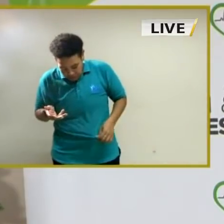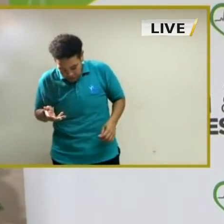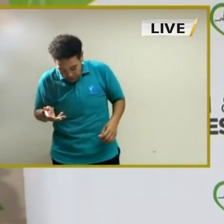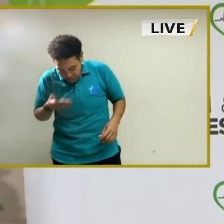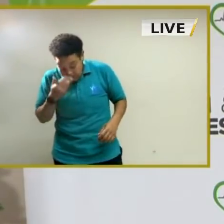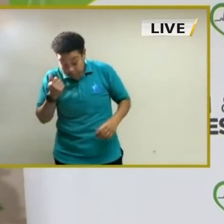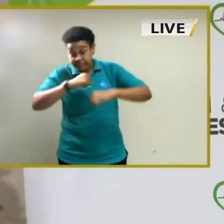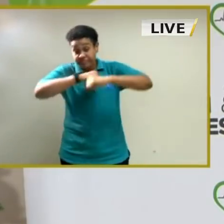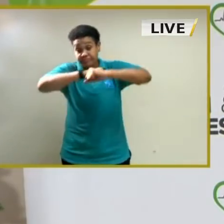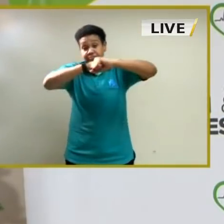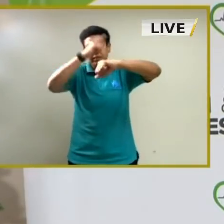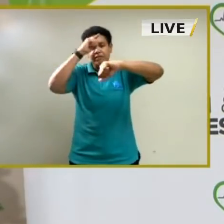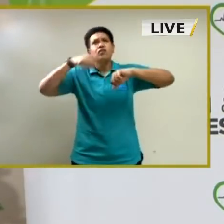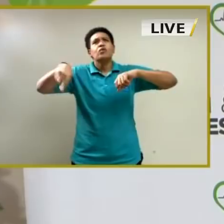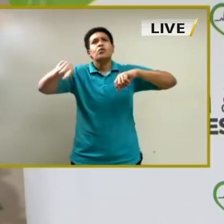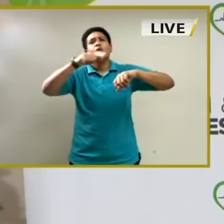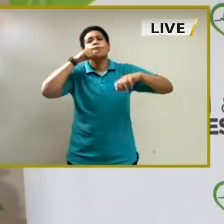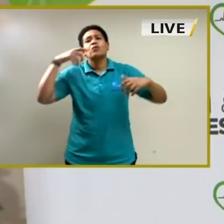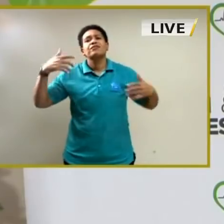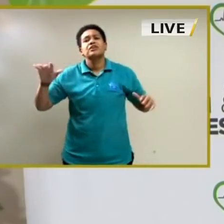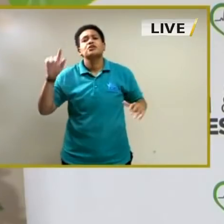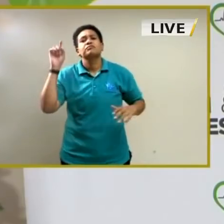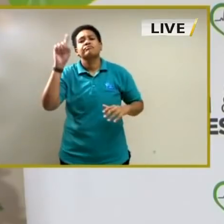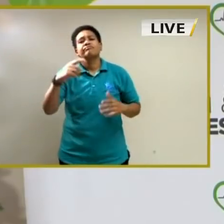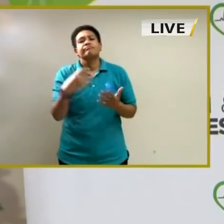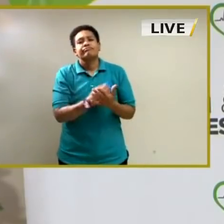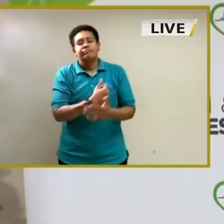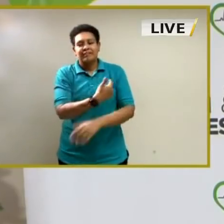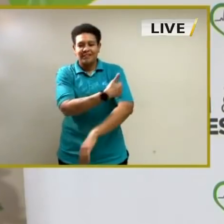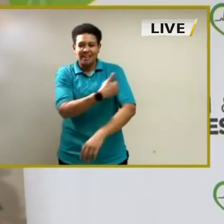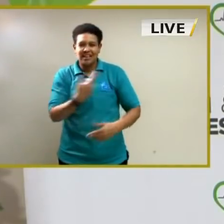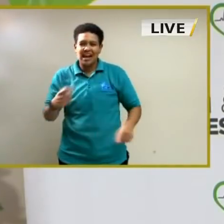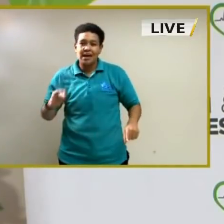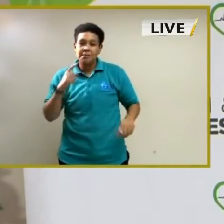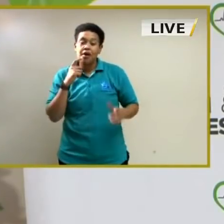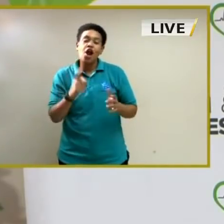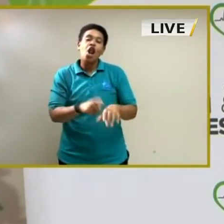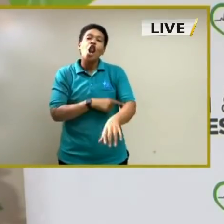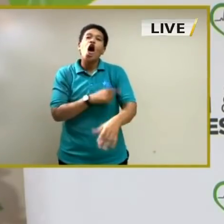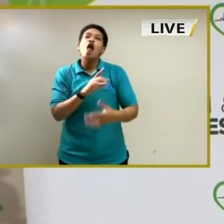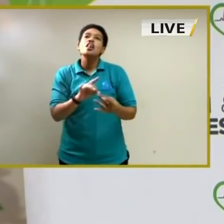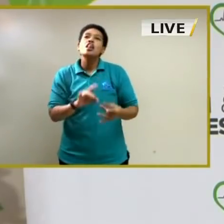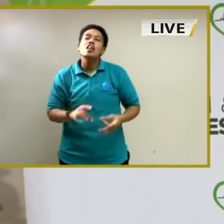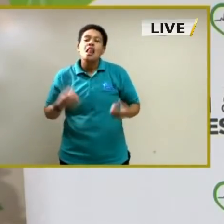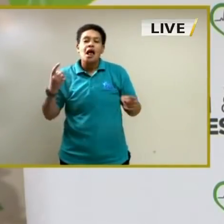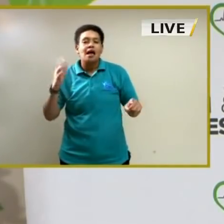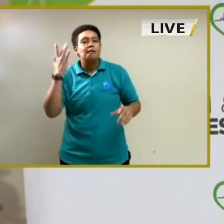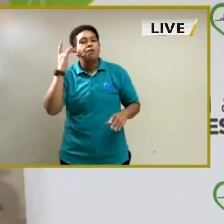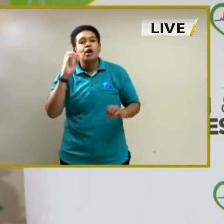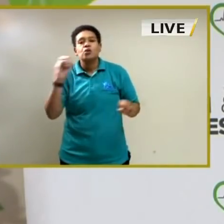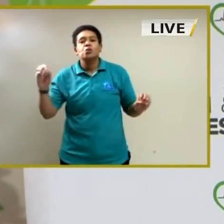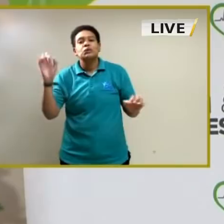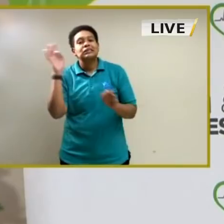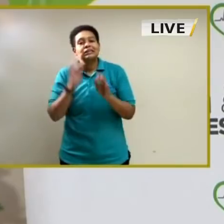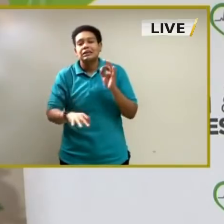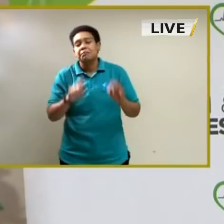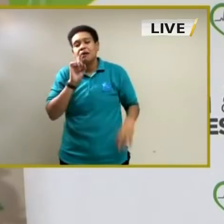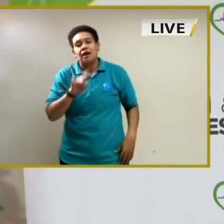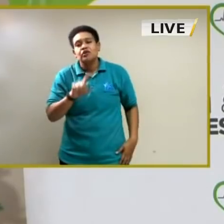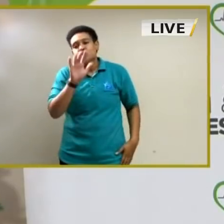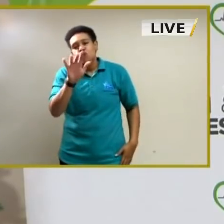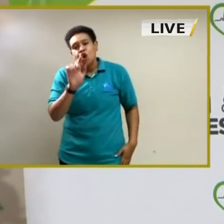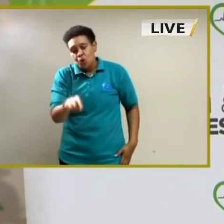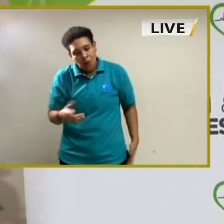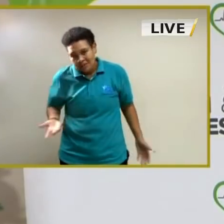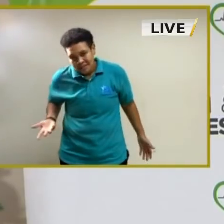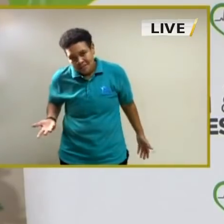better protection for those who have taken the time to get vaccinated. It's a long-winded response, sir, because there's no simple answer.